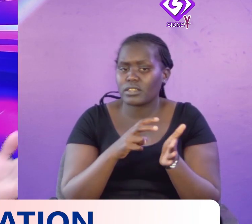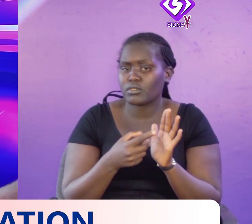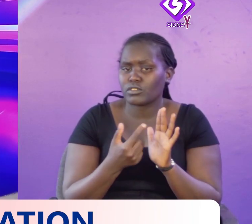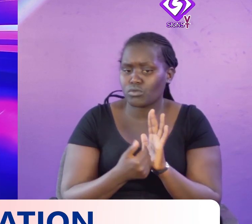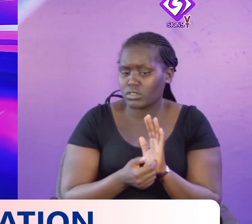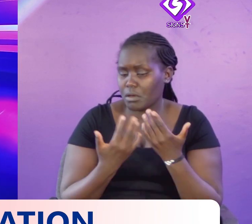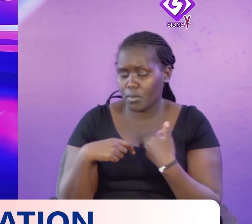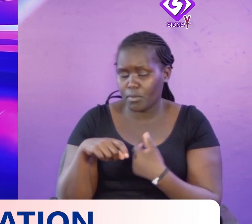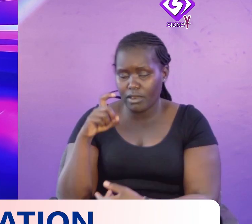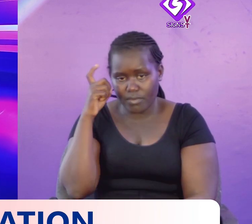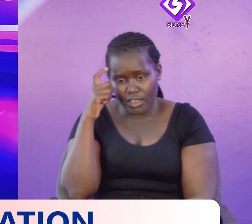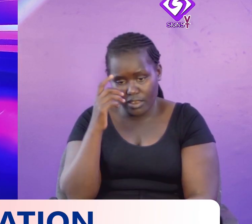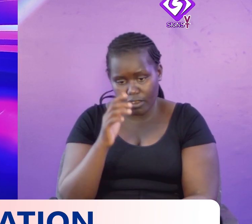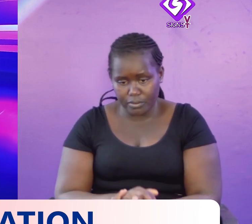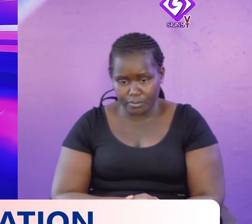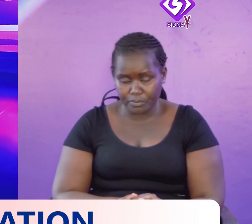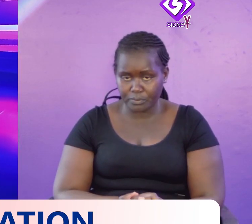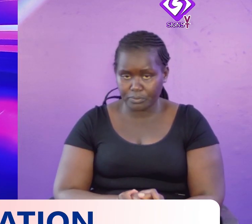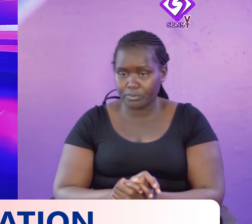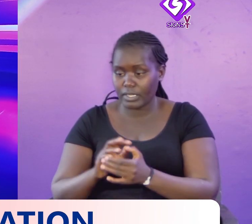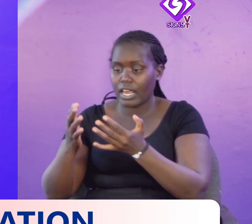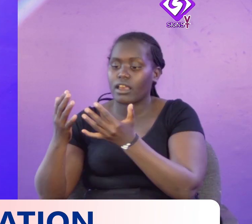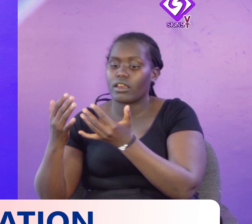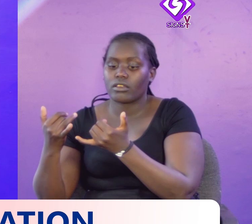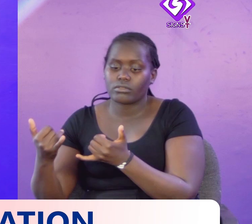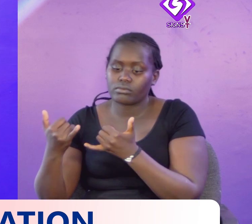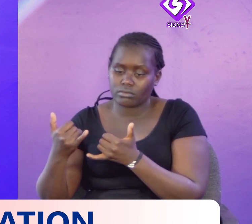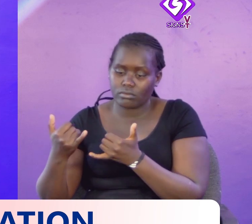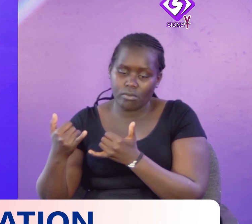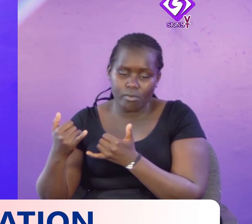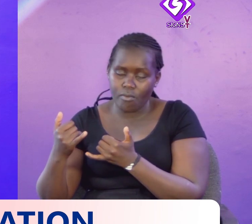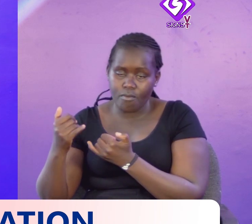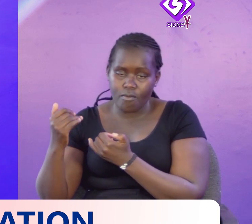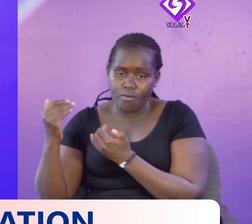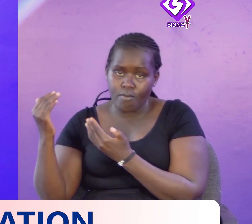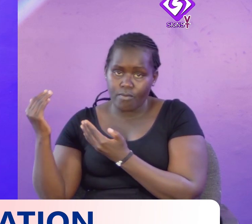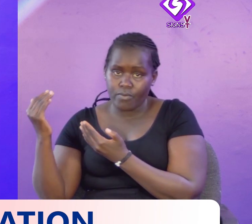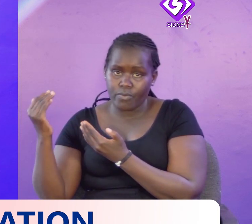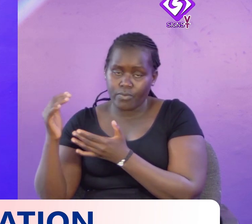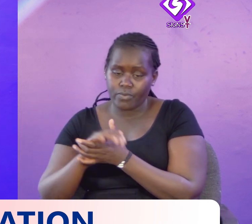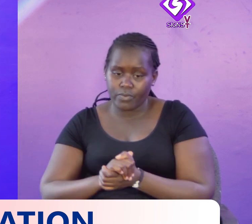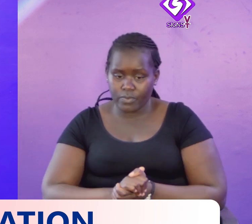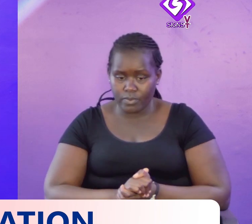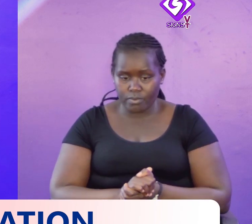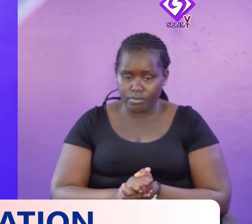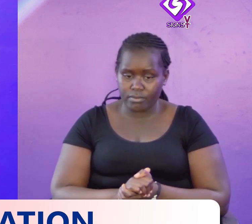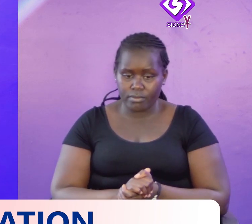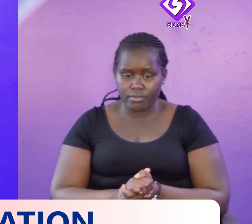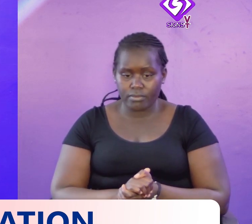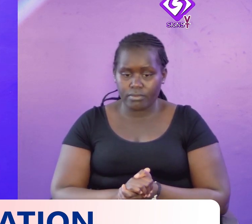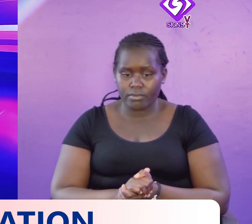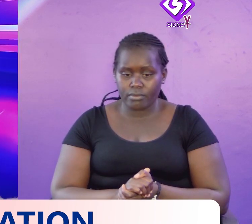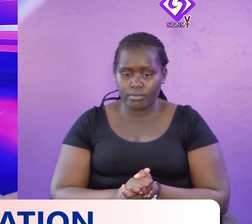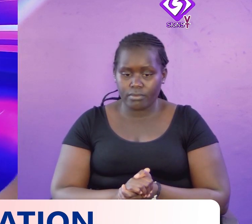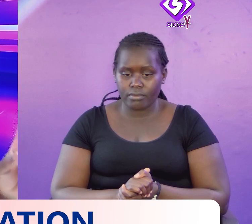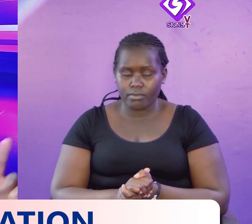just thinking. Food for thought. Now, I hope I'm still and so not I'm running saying very fast with food the for sign thought, language